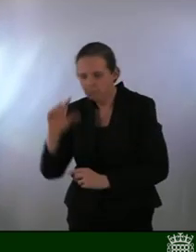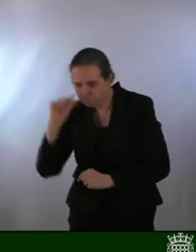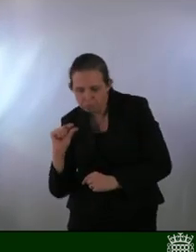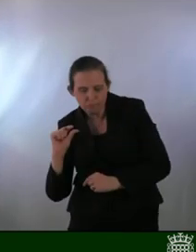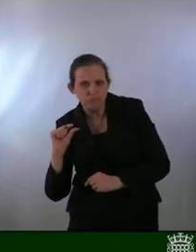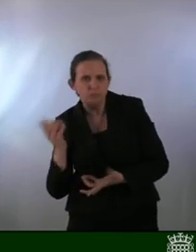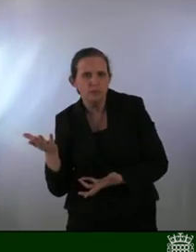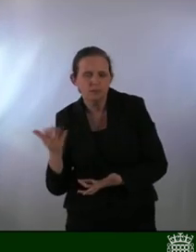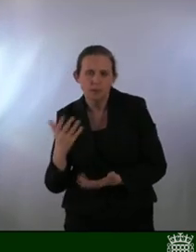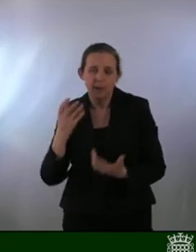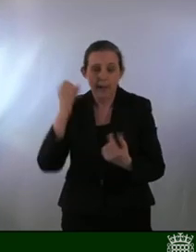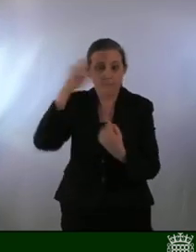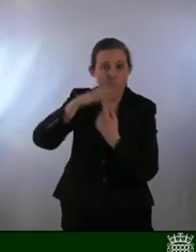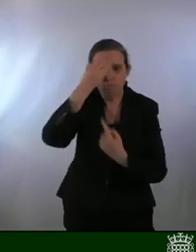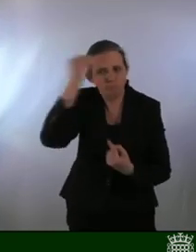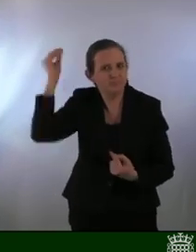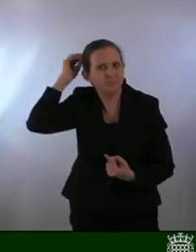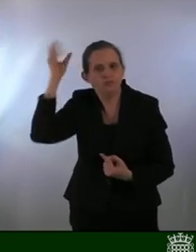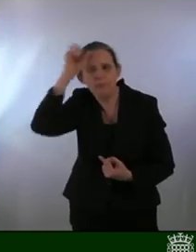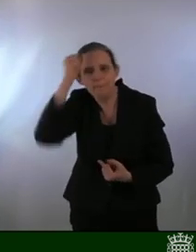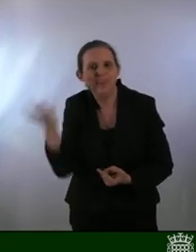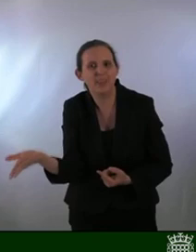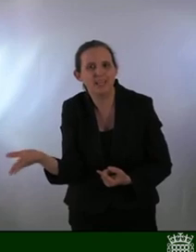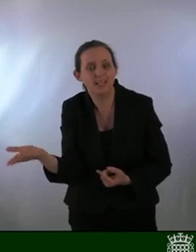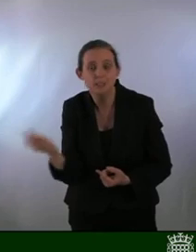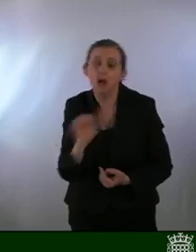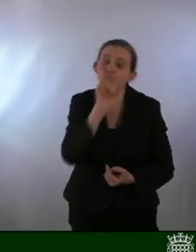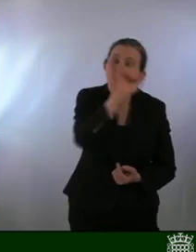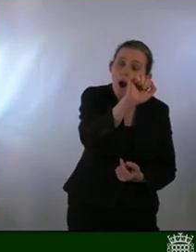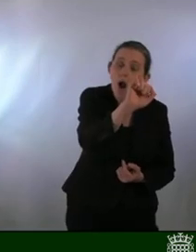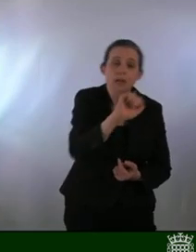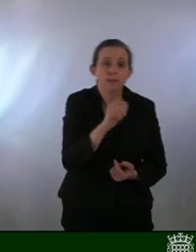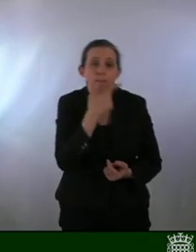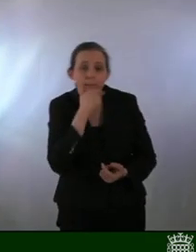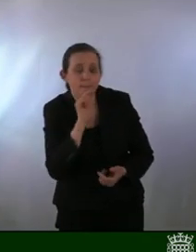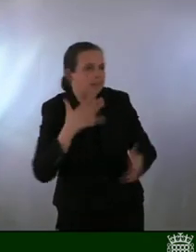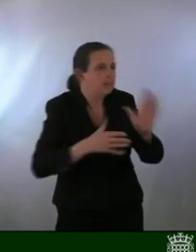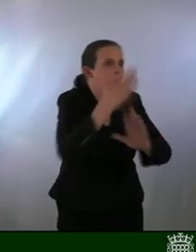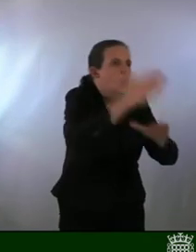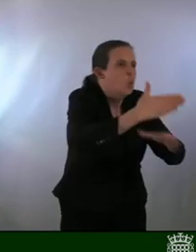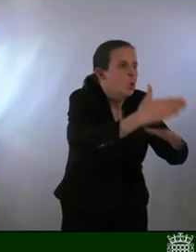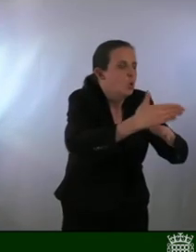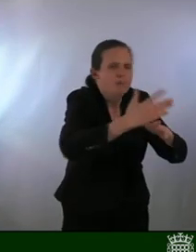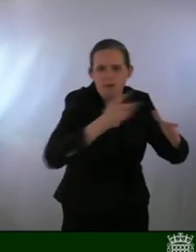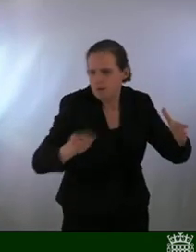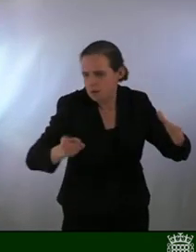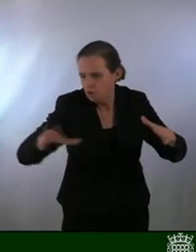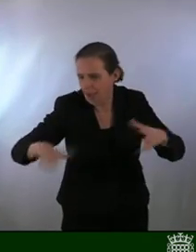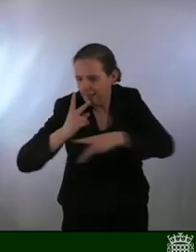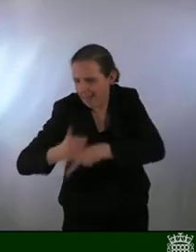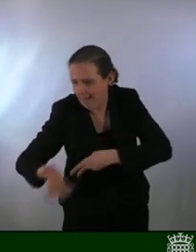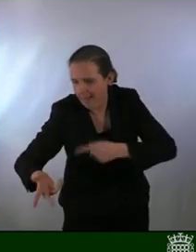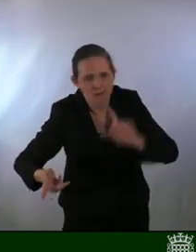the point that he makes about people who need to go to work not being able to because of childcare responsibilities are